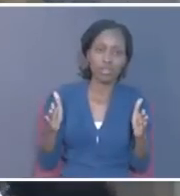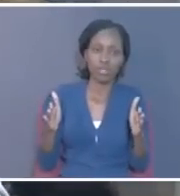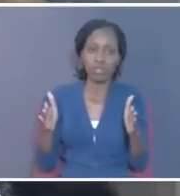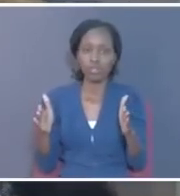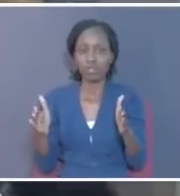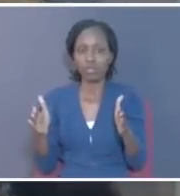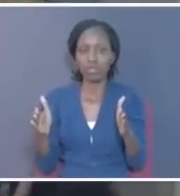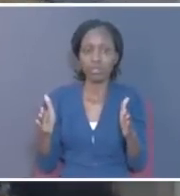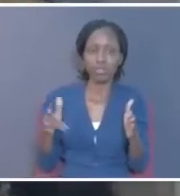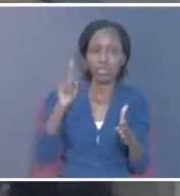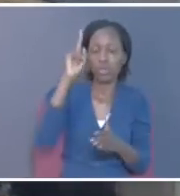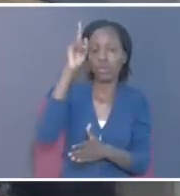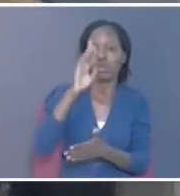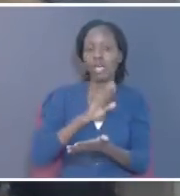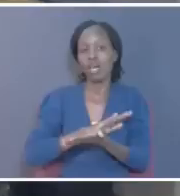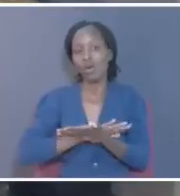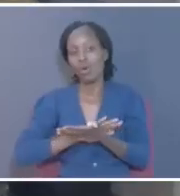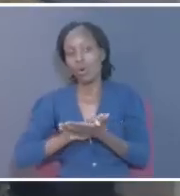are Holy One.